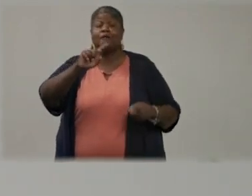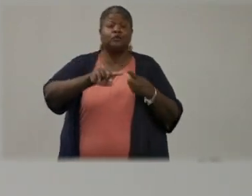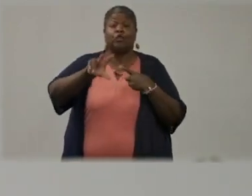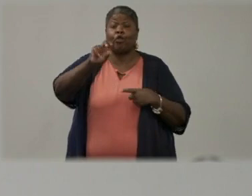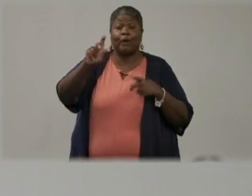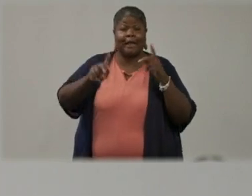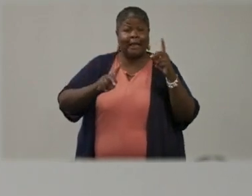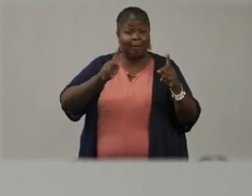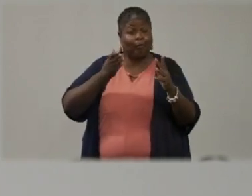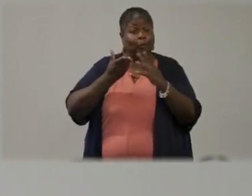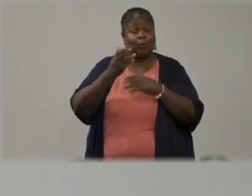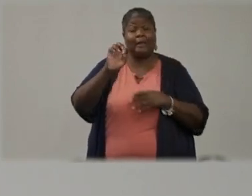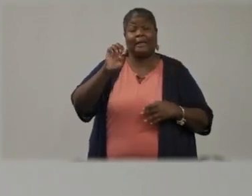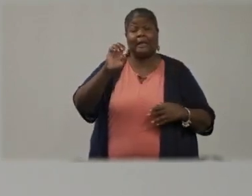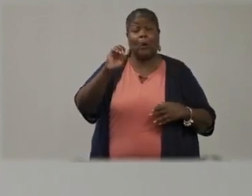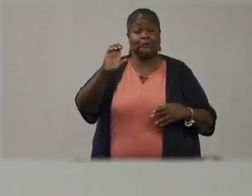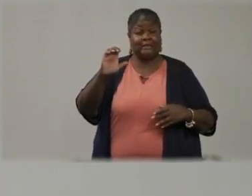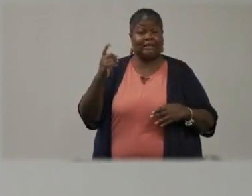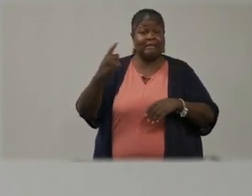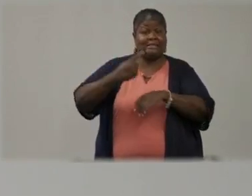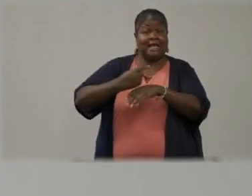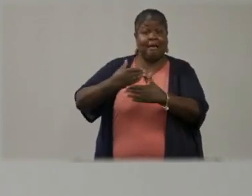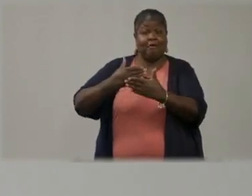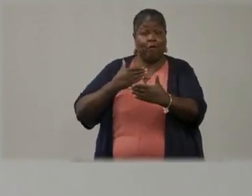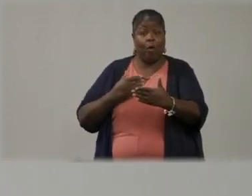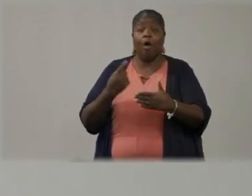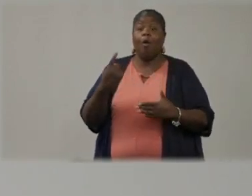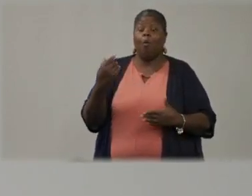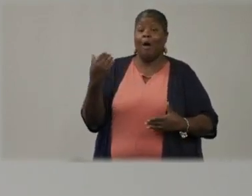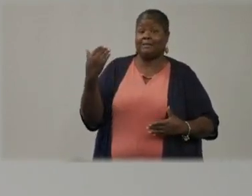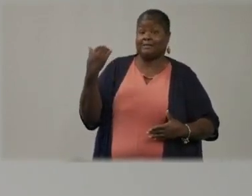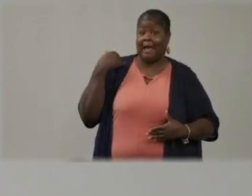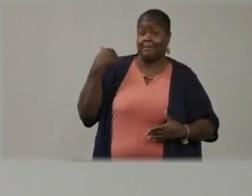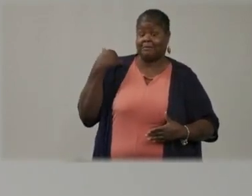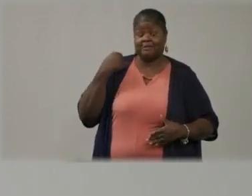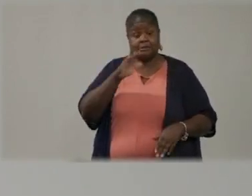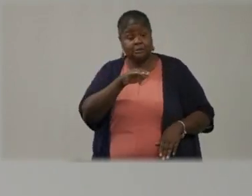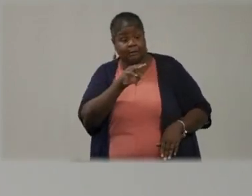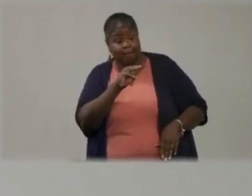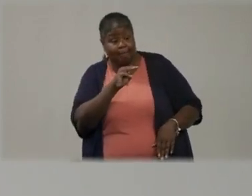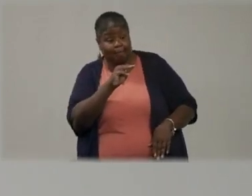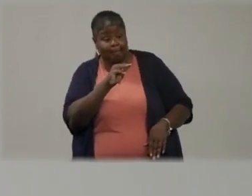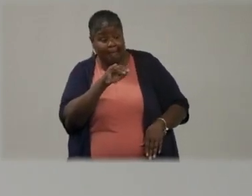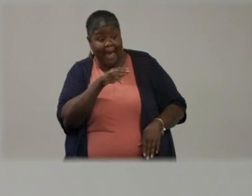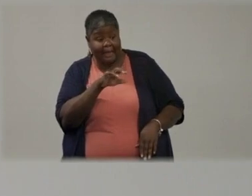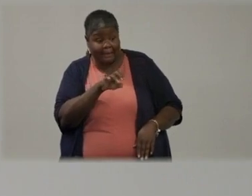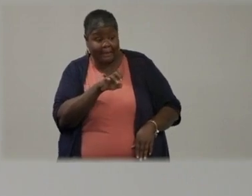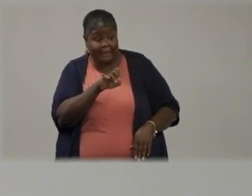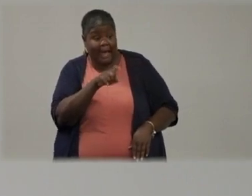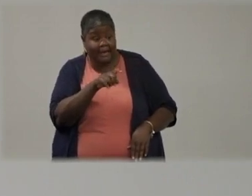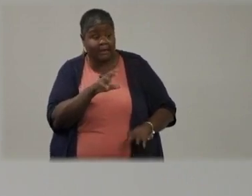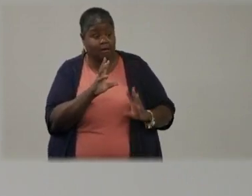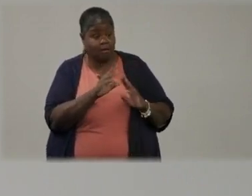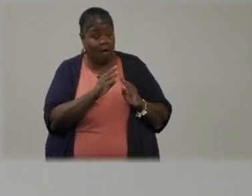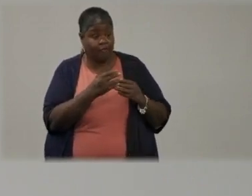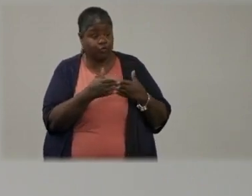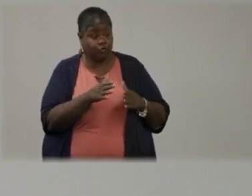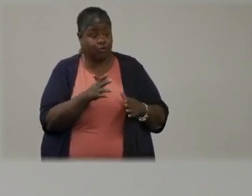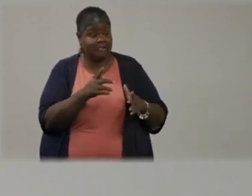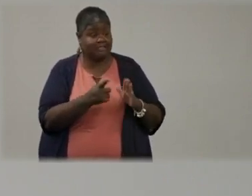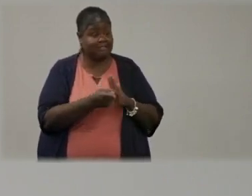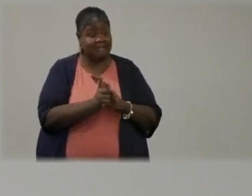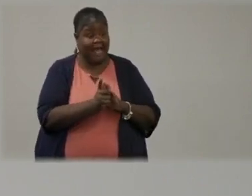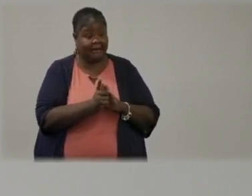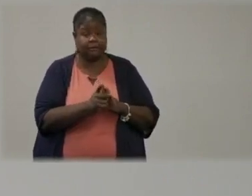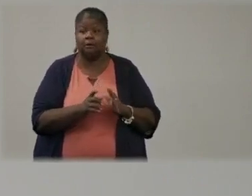came through the EOC the day before, and one taps me on the shoulder and goes, "Maddie, I need a conference room stat."